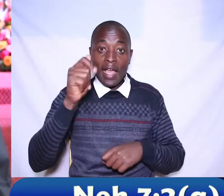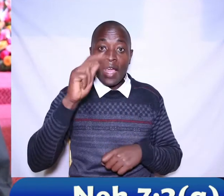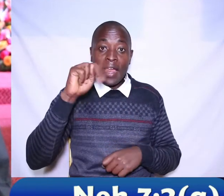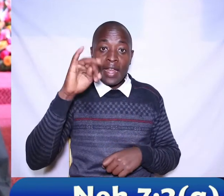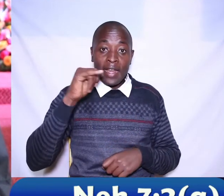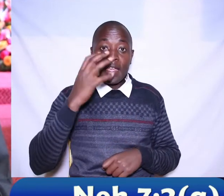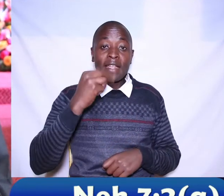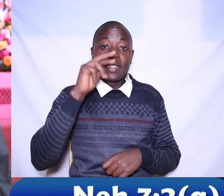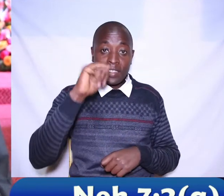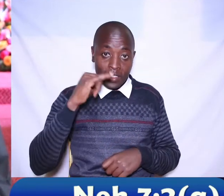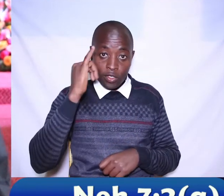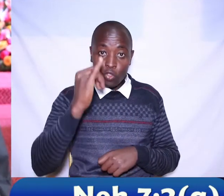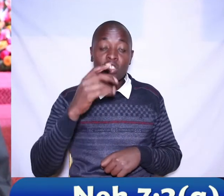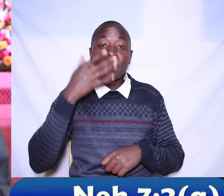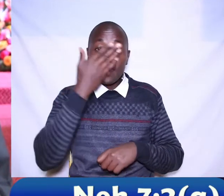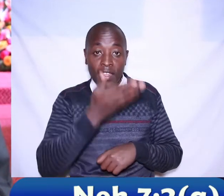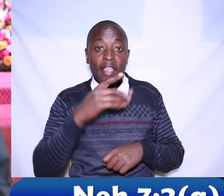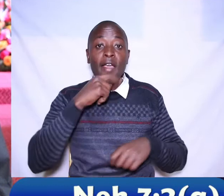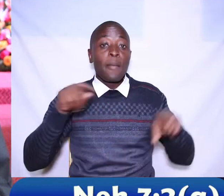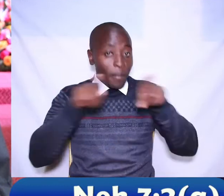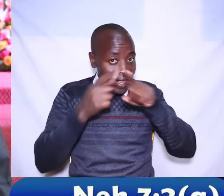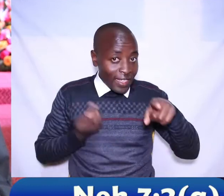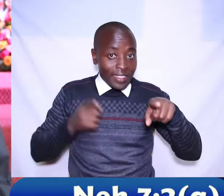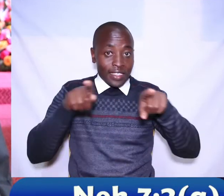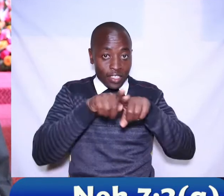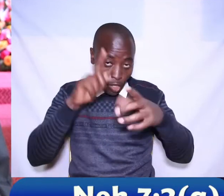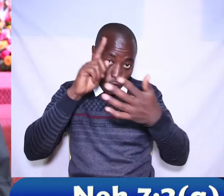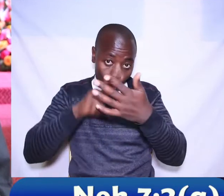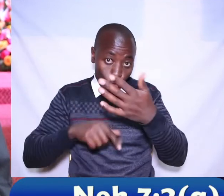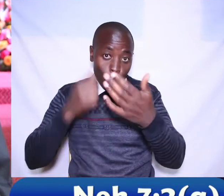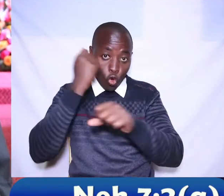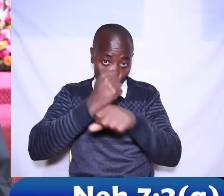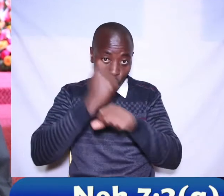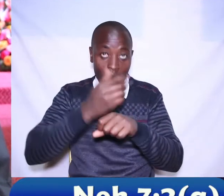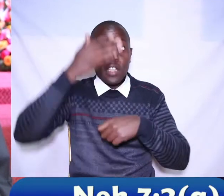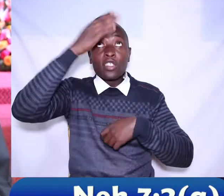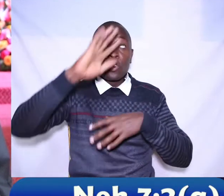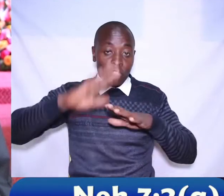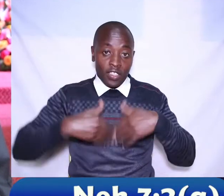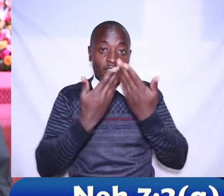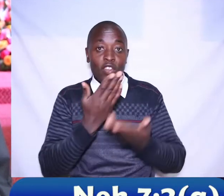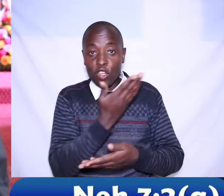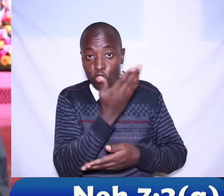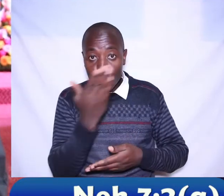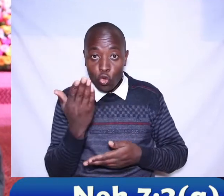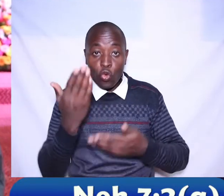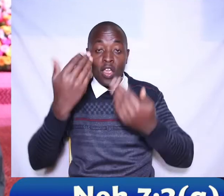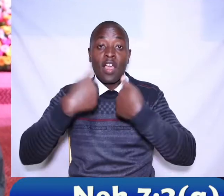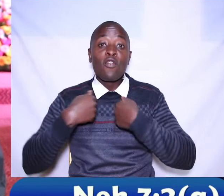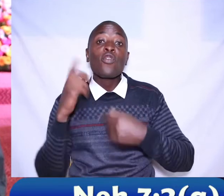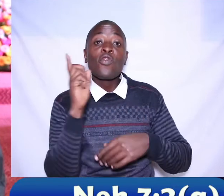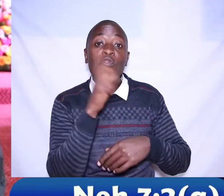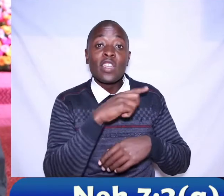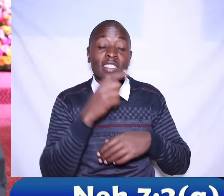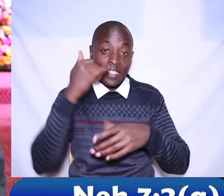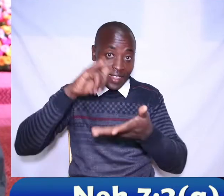in handy. My brother, my sister, what assignment has God given you? Have you